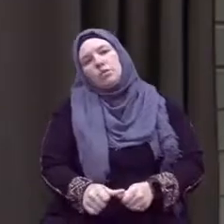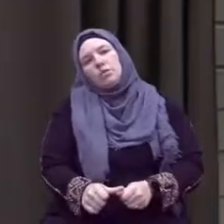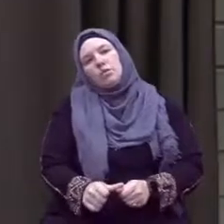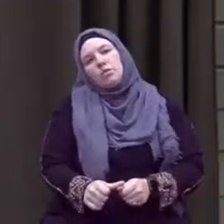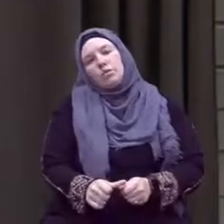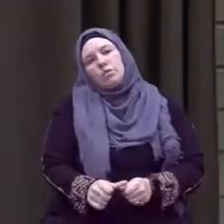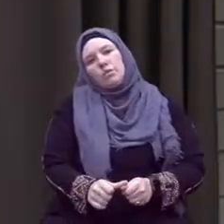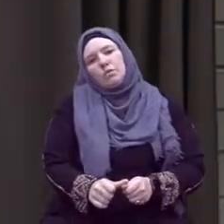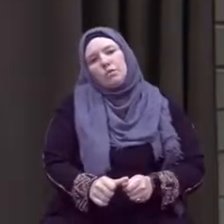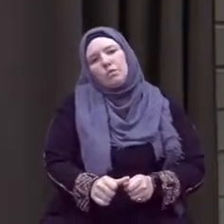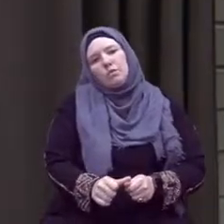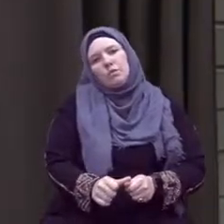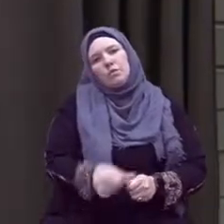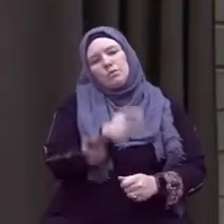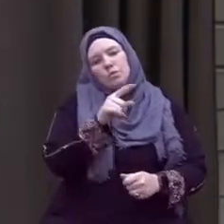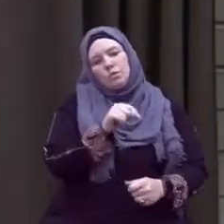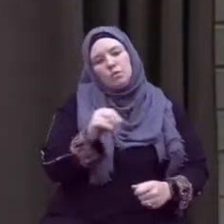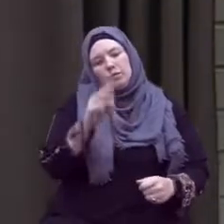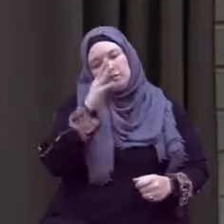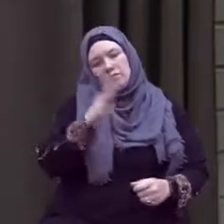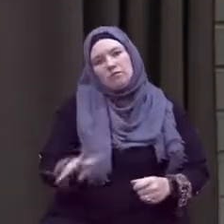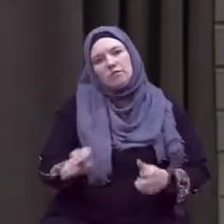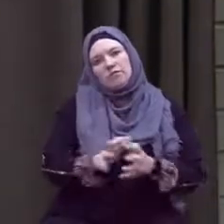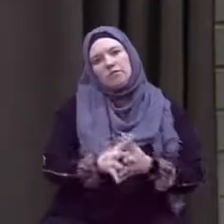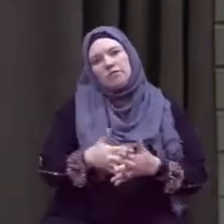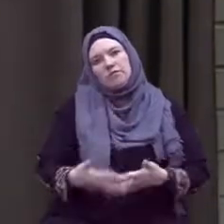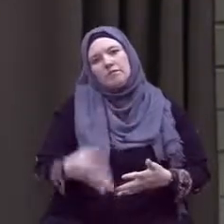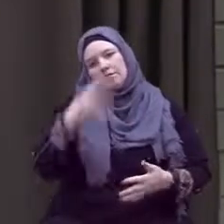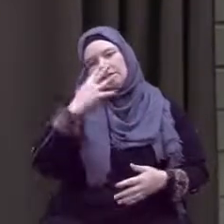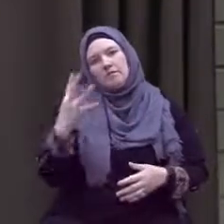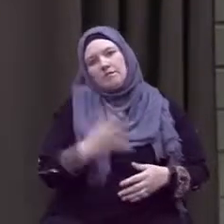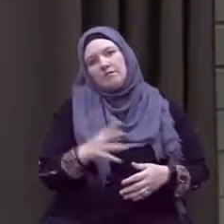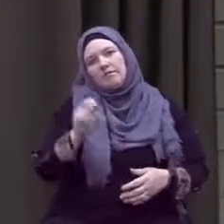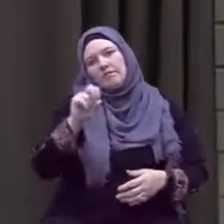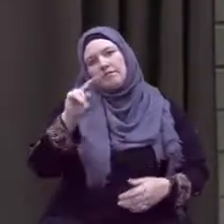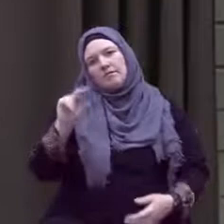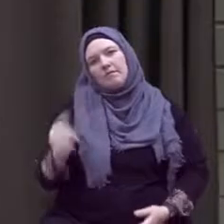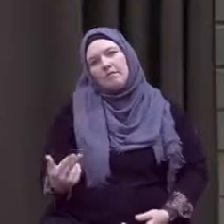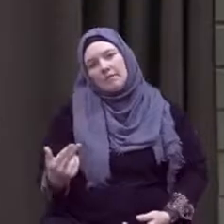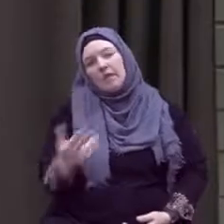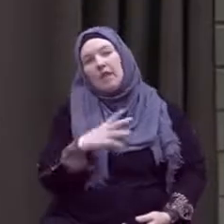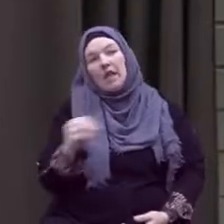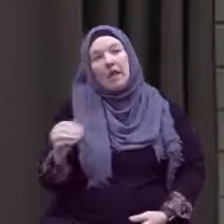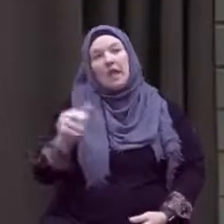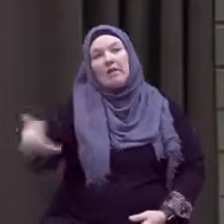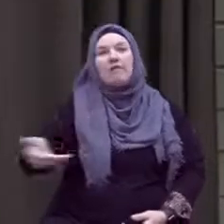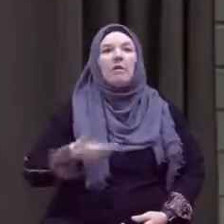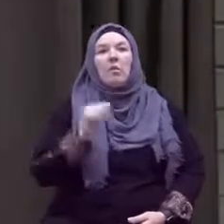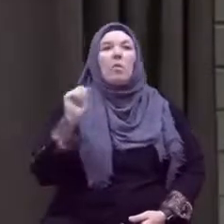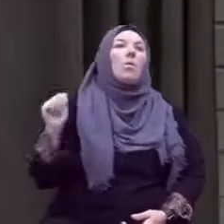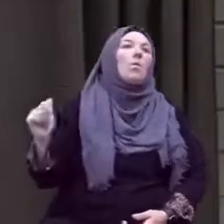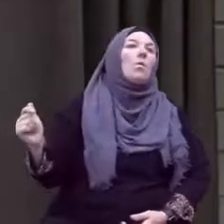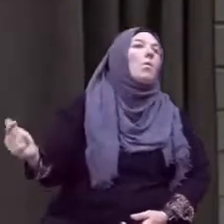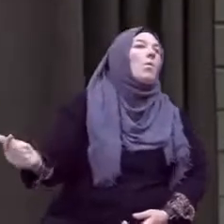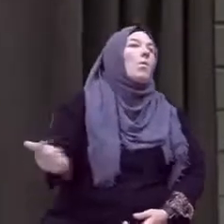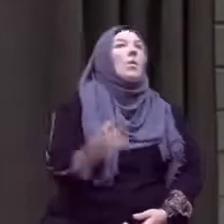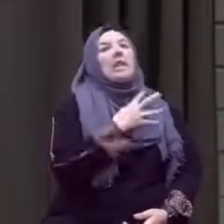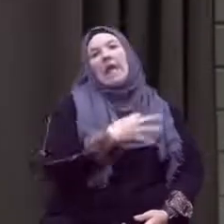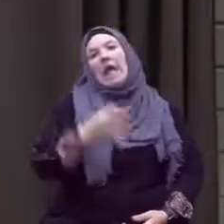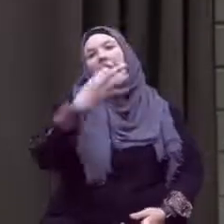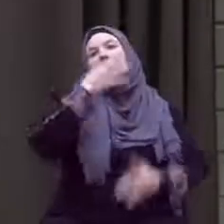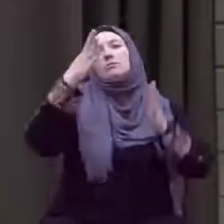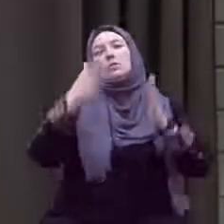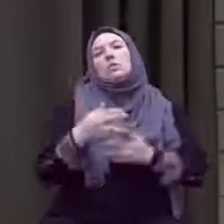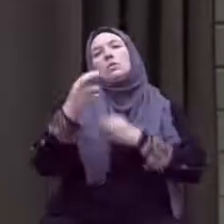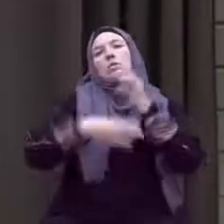to neglect the Quran, neglect the Sunnah, and invite all the experts of the world to